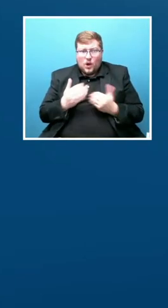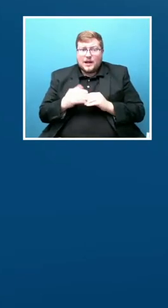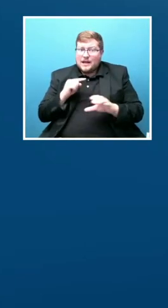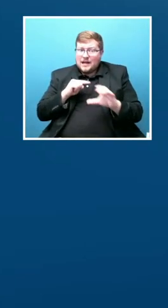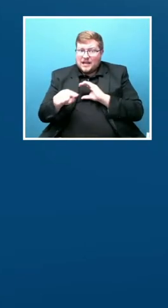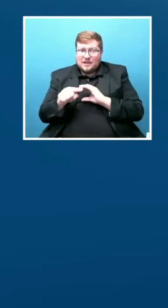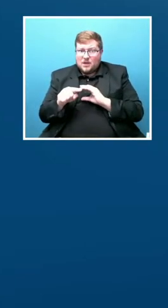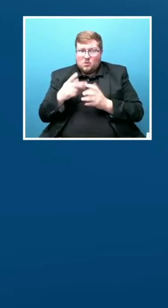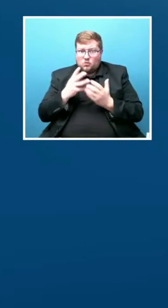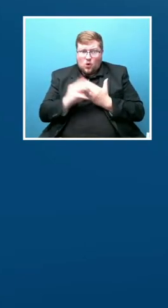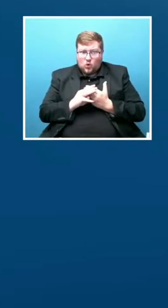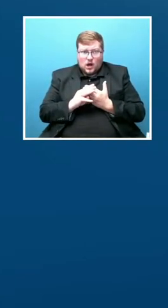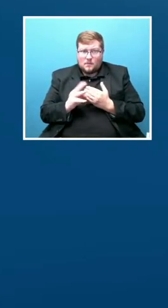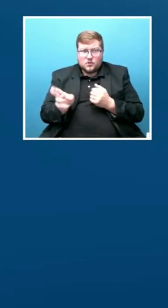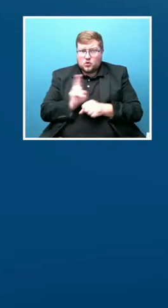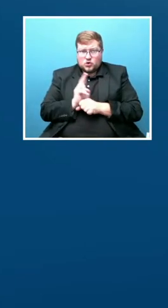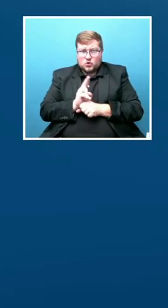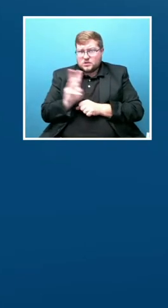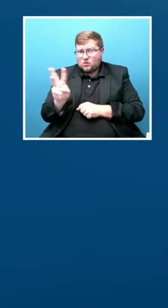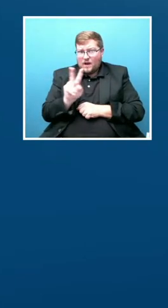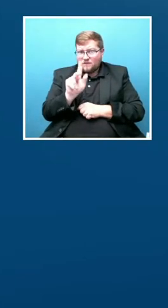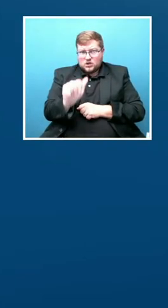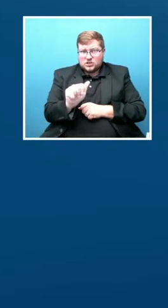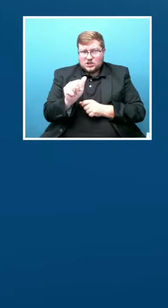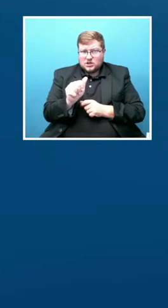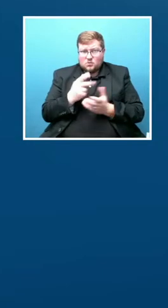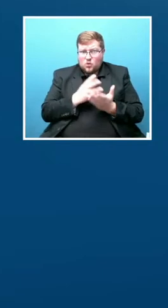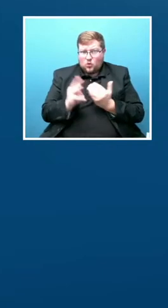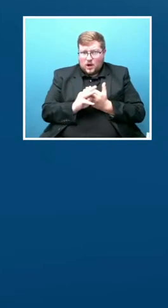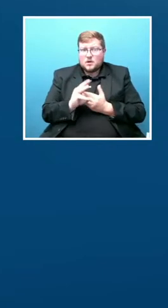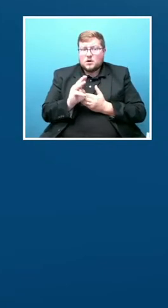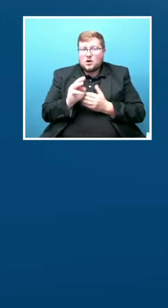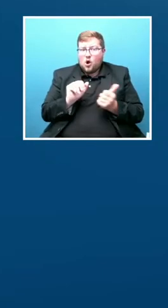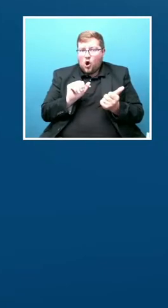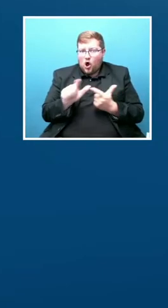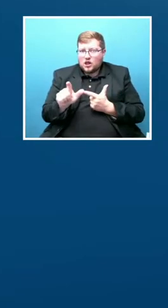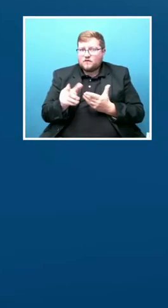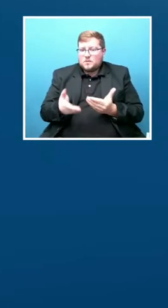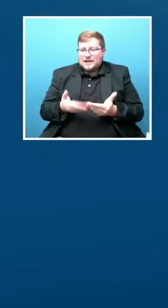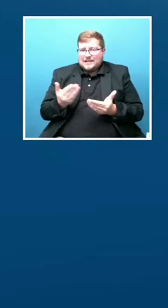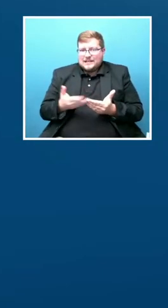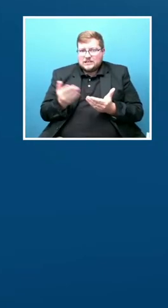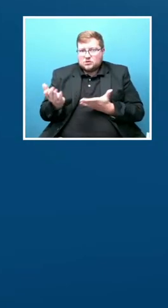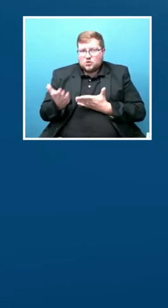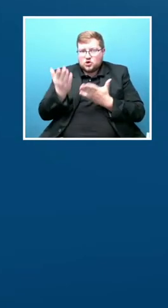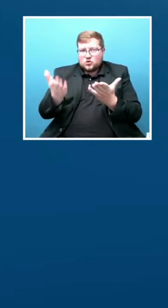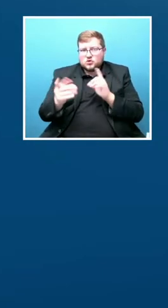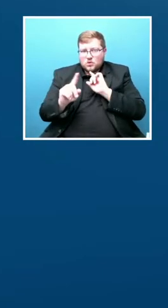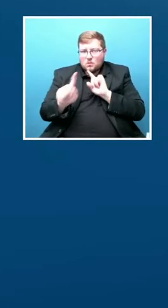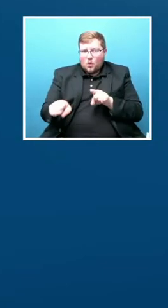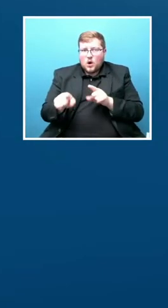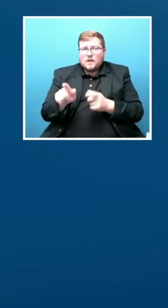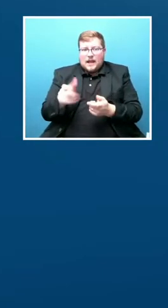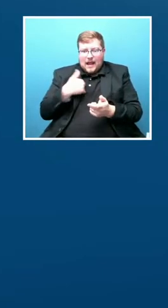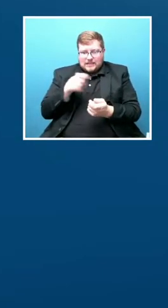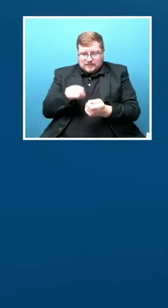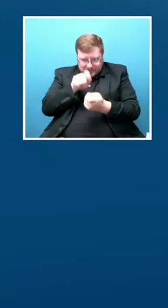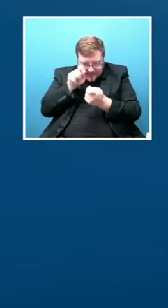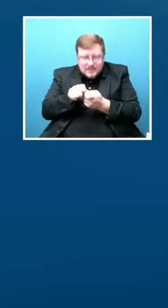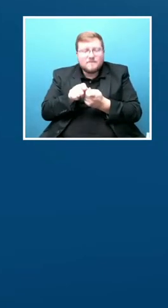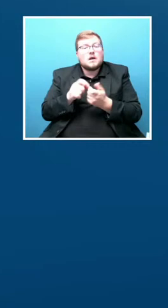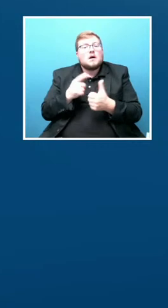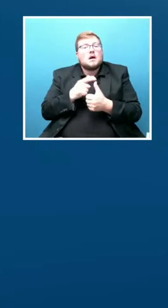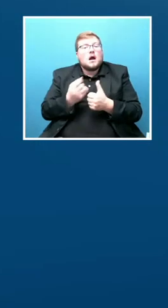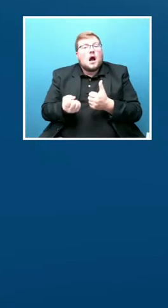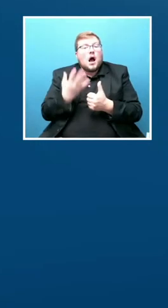program used by the West Virginia Democratic Party, all of these programs make it easy to produce a report that details exactly how many emails